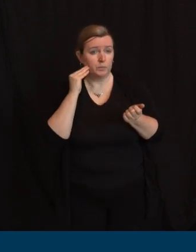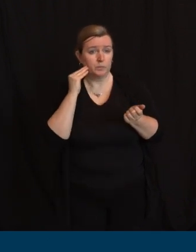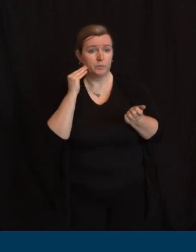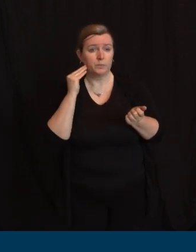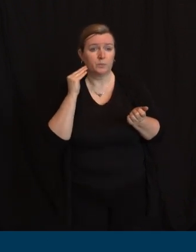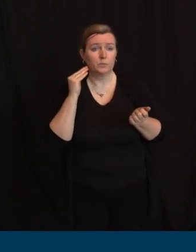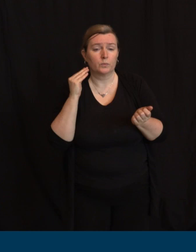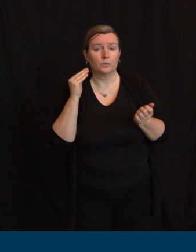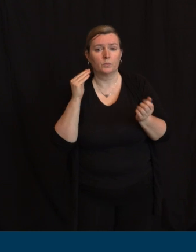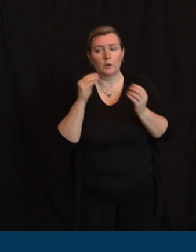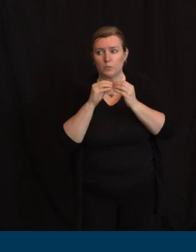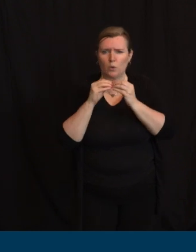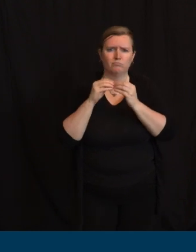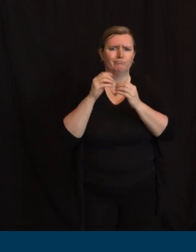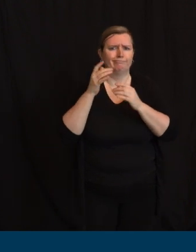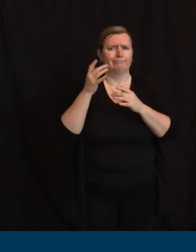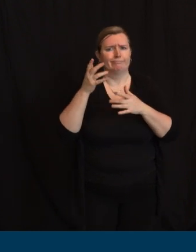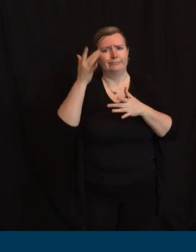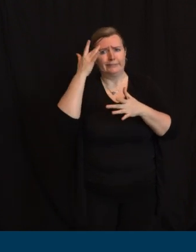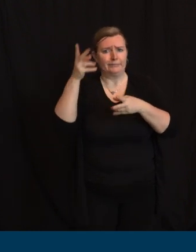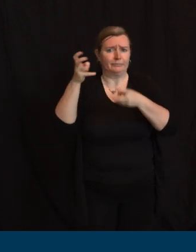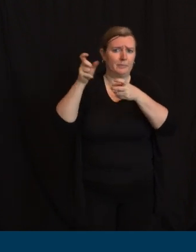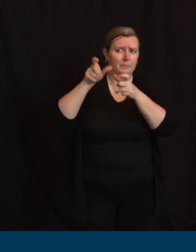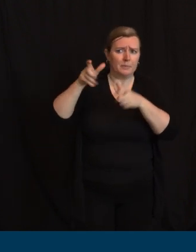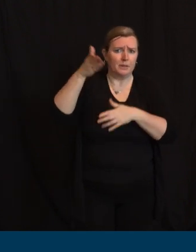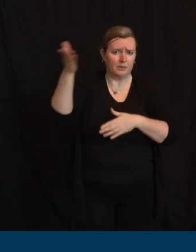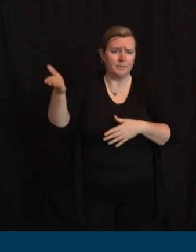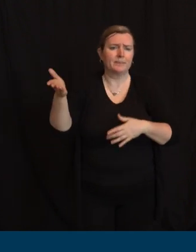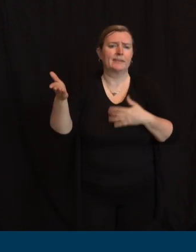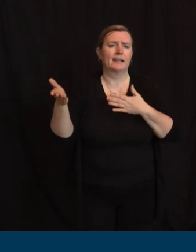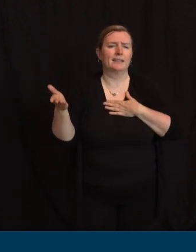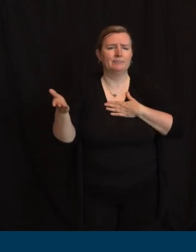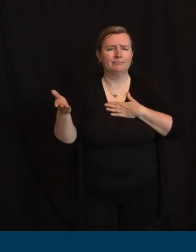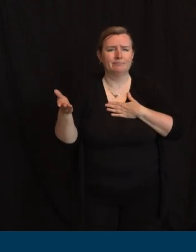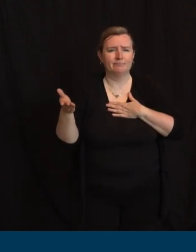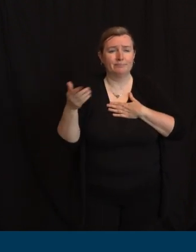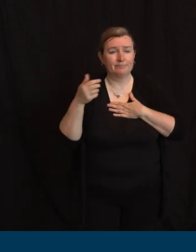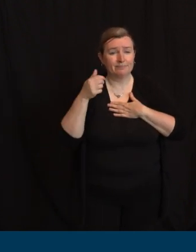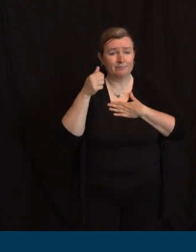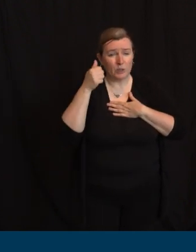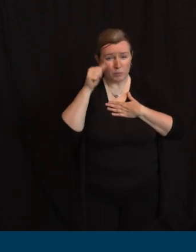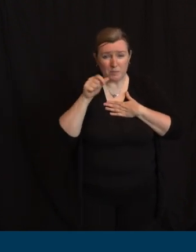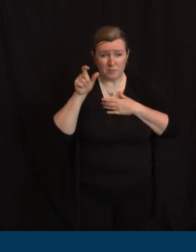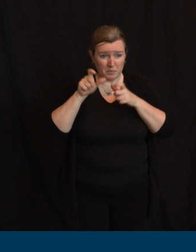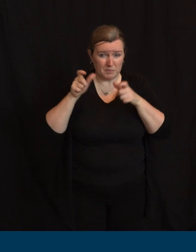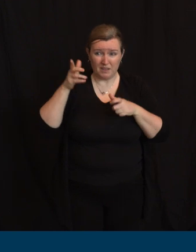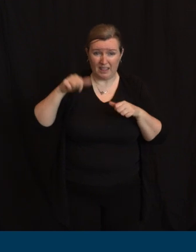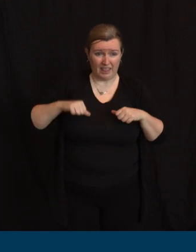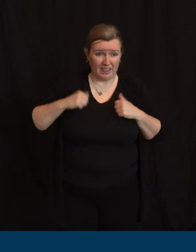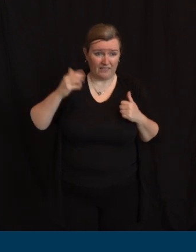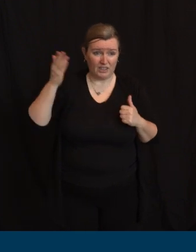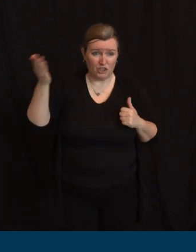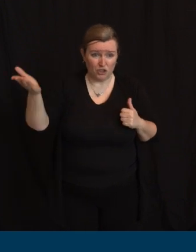those residents. We have been reluctant to do that publicly, but